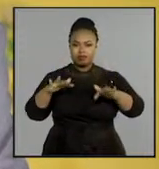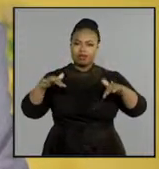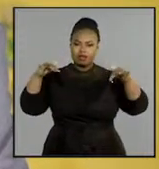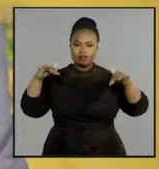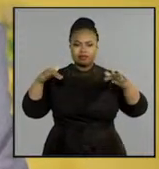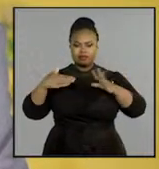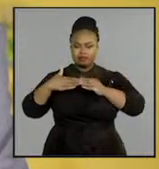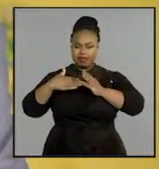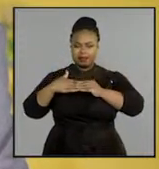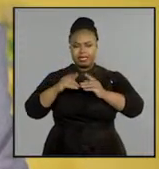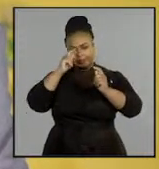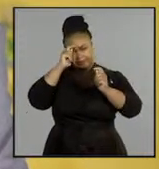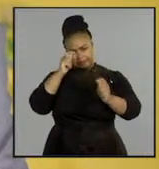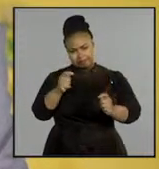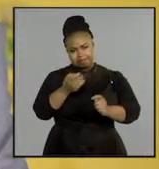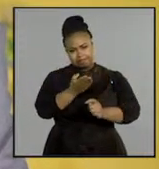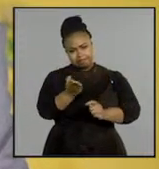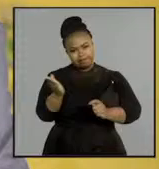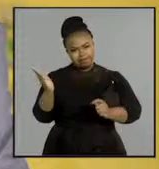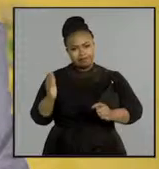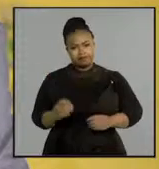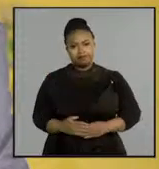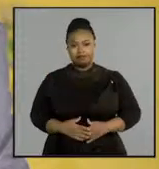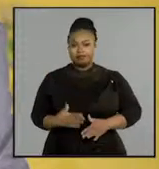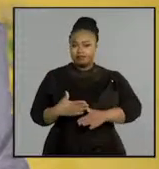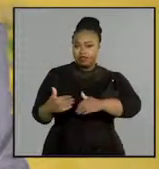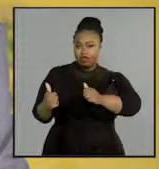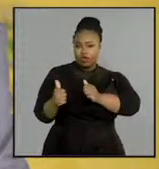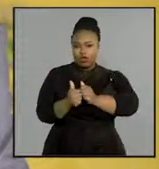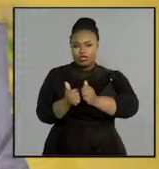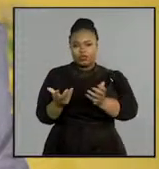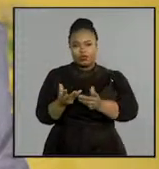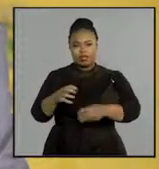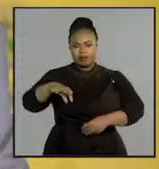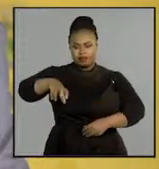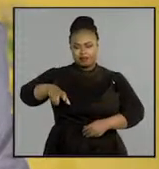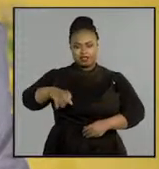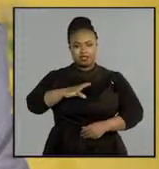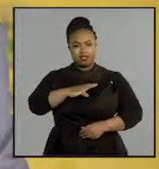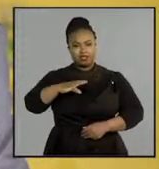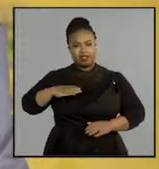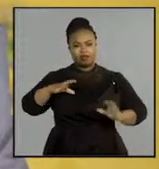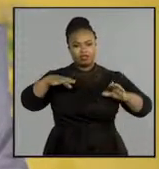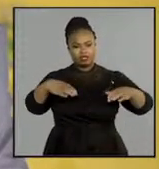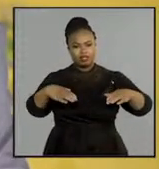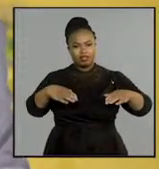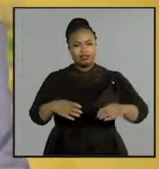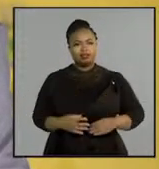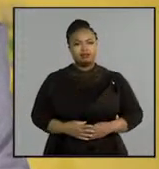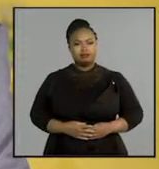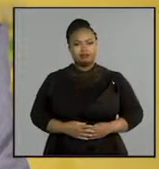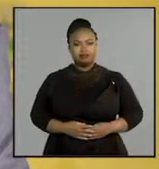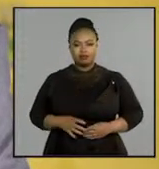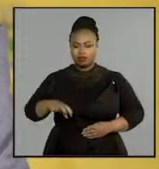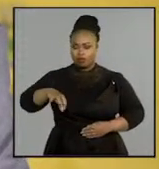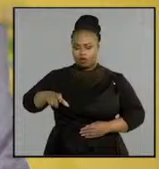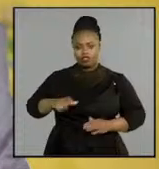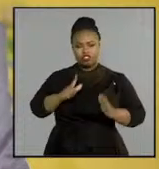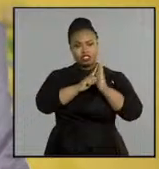esteemed Cabinet Ministers, members of our Parliament, my colleagues in the Provincial Executive